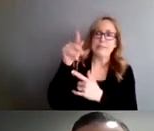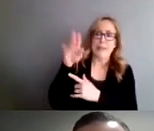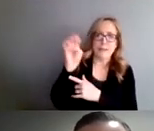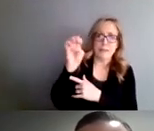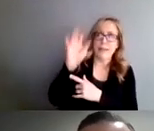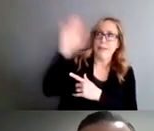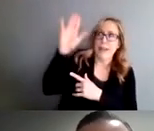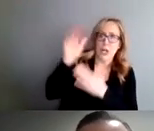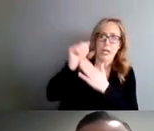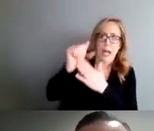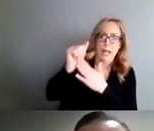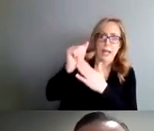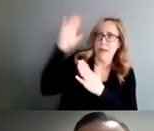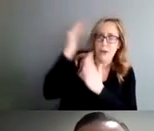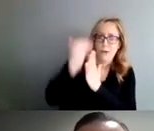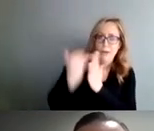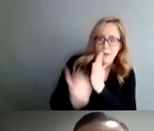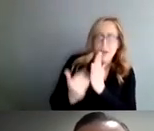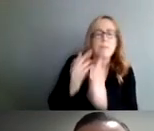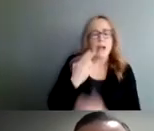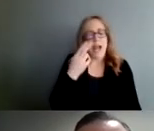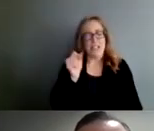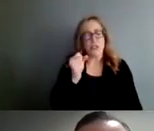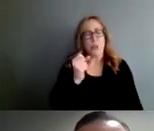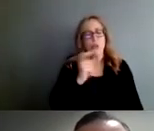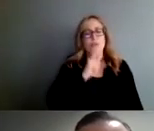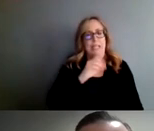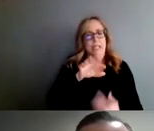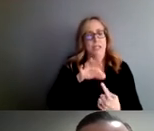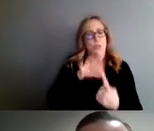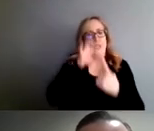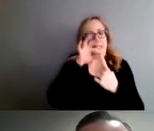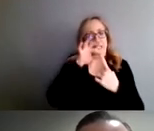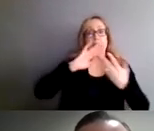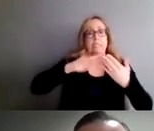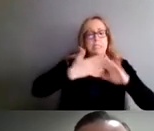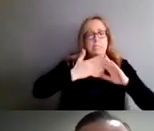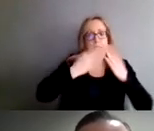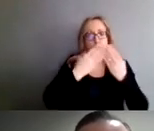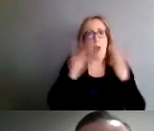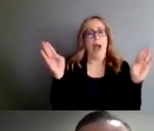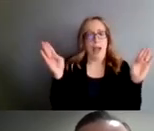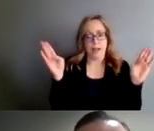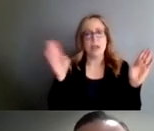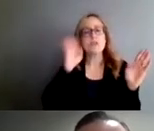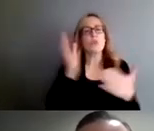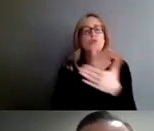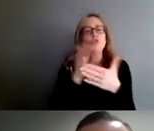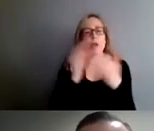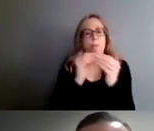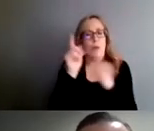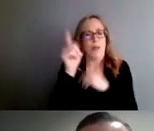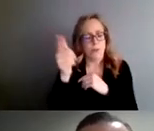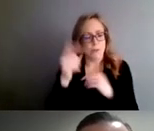law. But our high school is a bit unique here in Lowell in that it's a citywide high school and it's the 2nd largest in the Commonwealth. So we'll share a little bit with you about that. Next